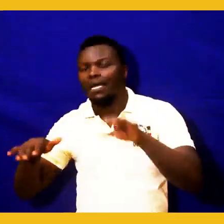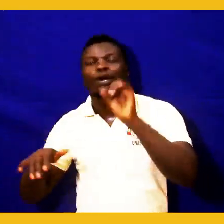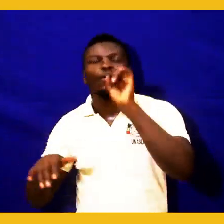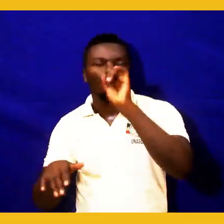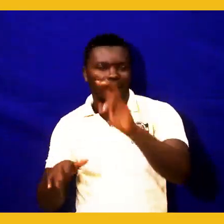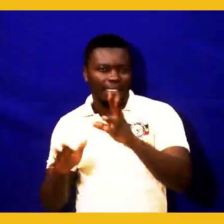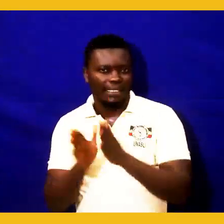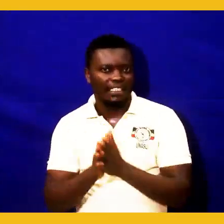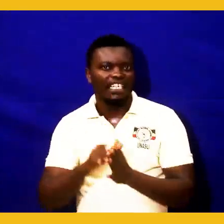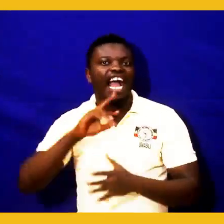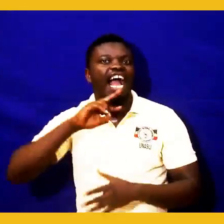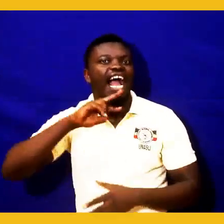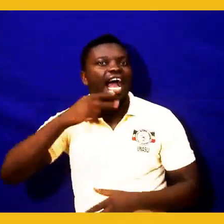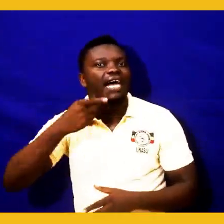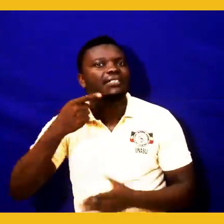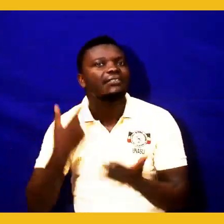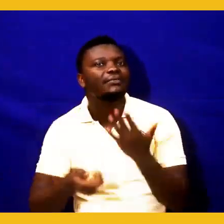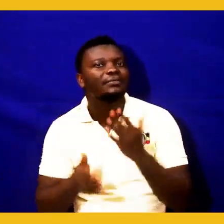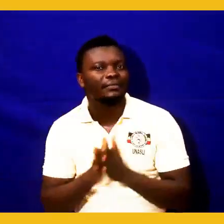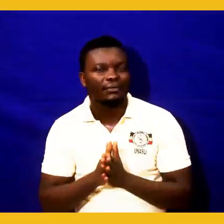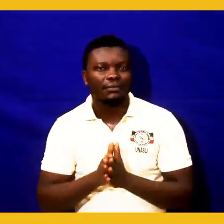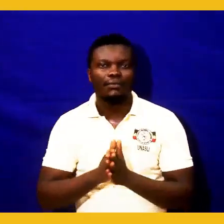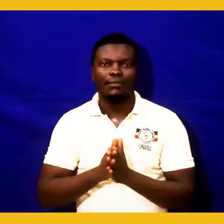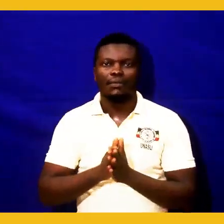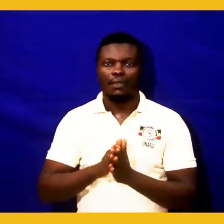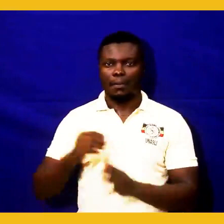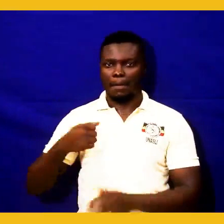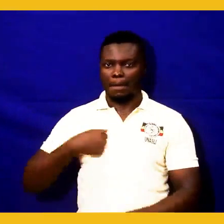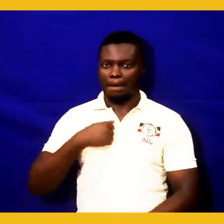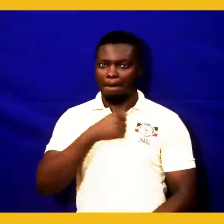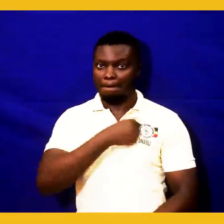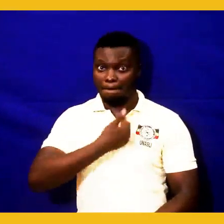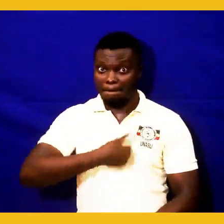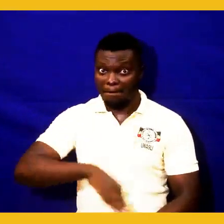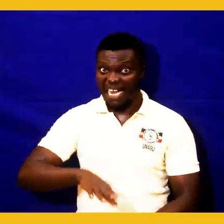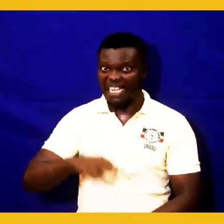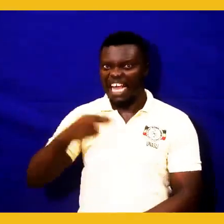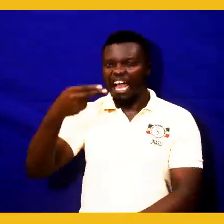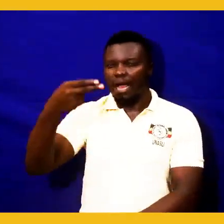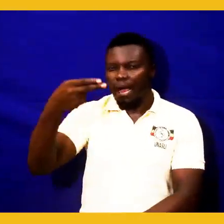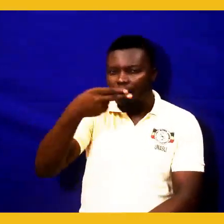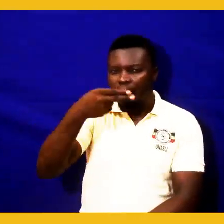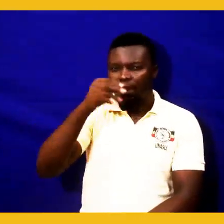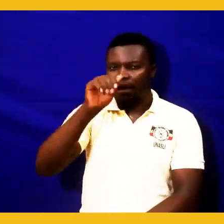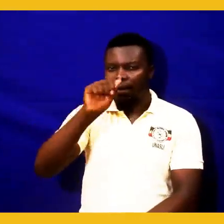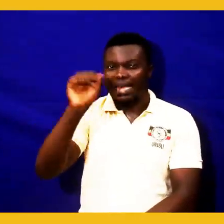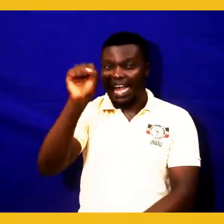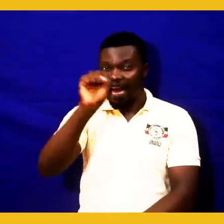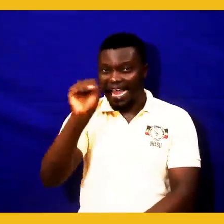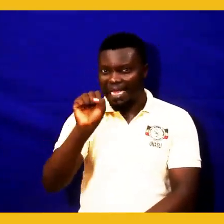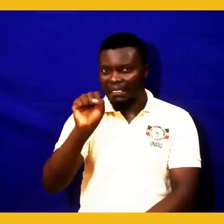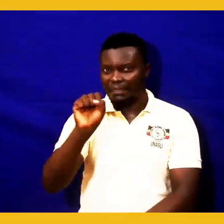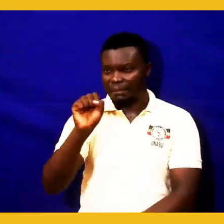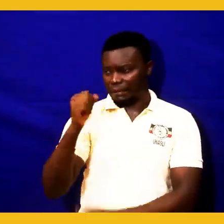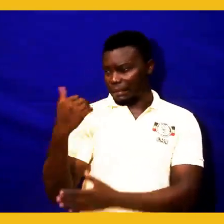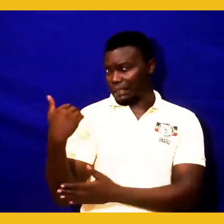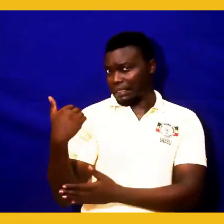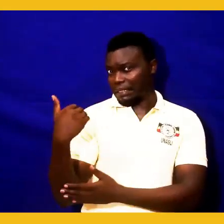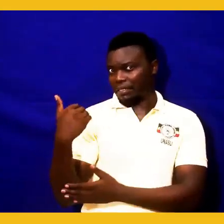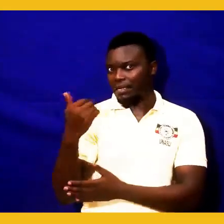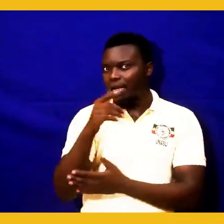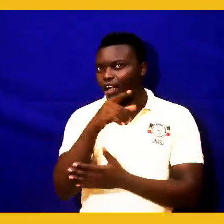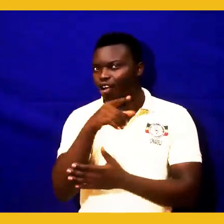And the answer is Mother has just gone